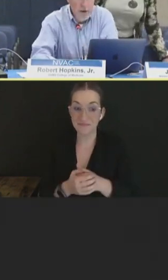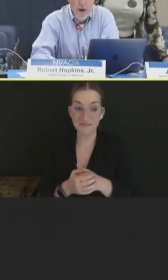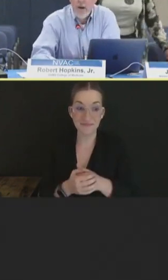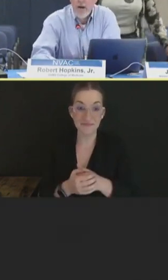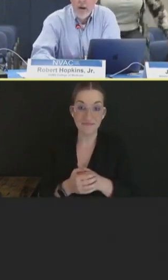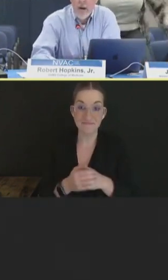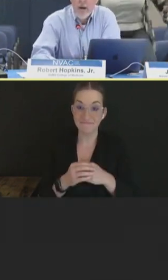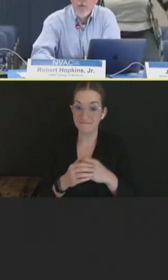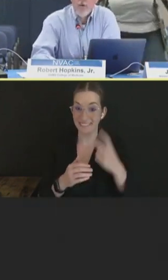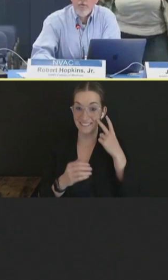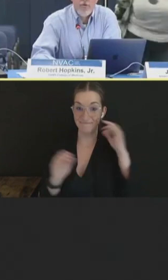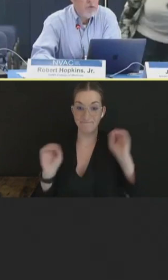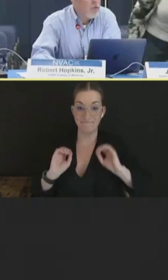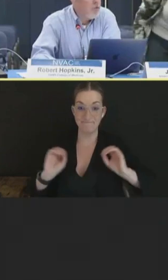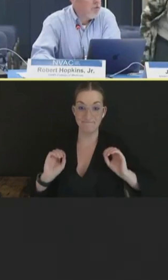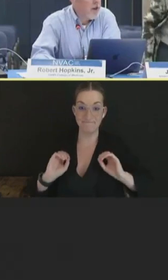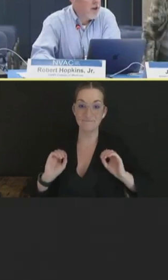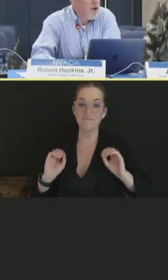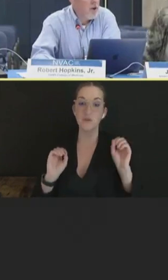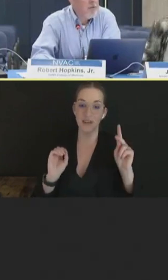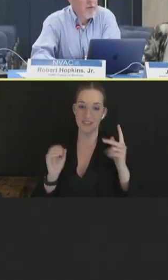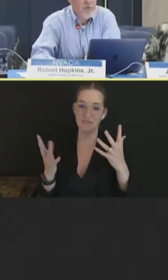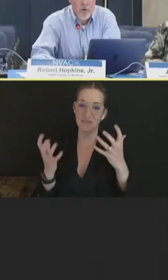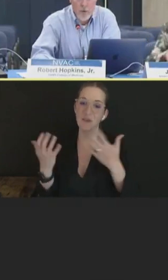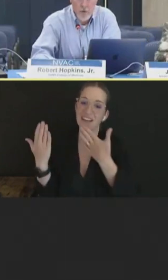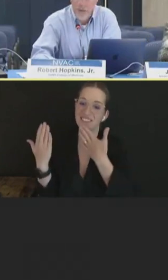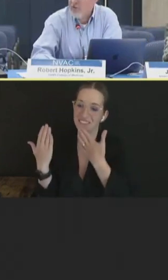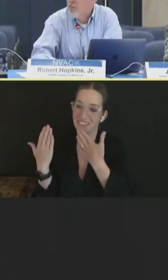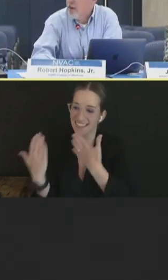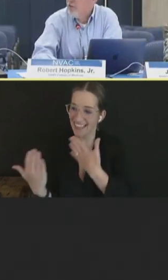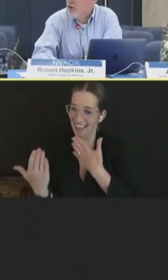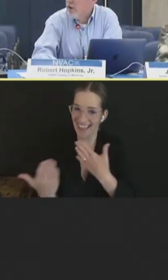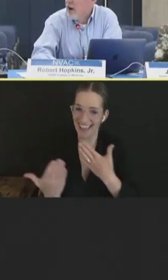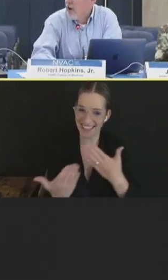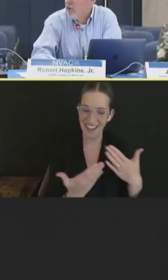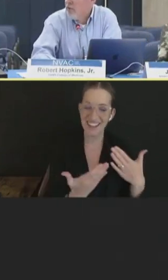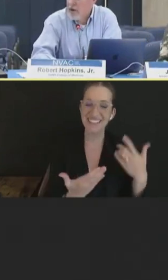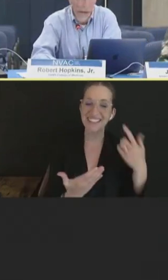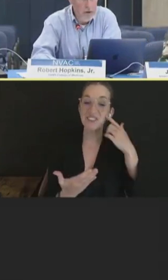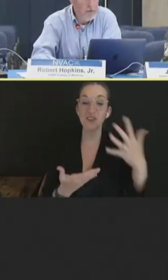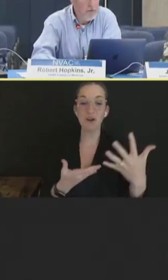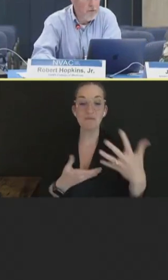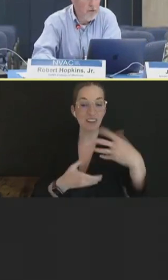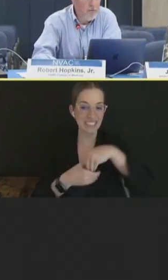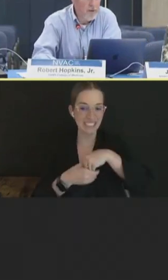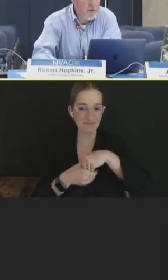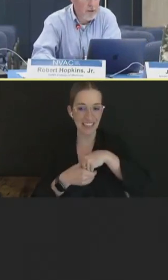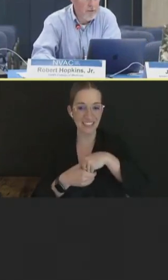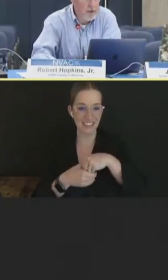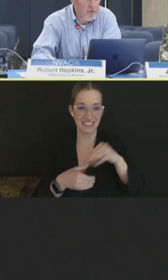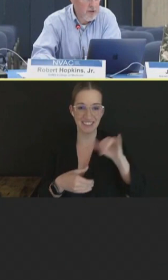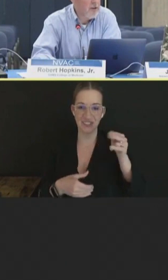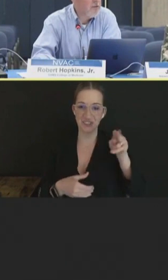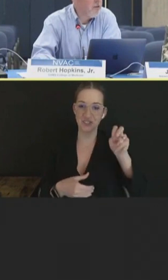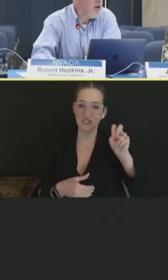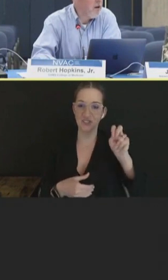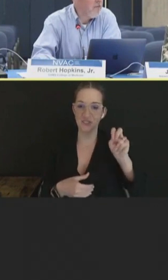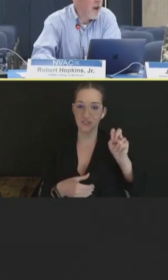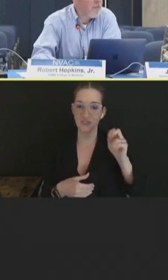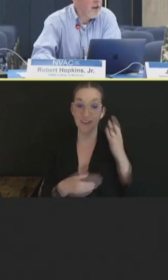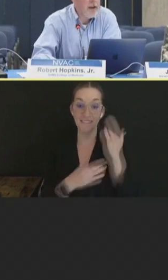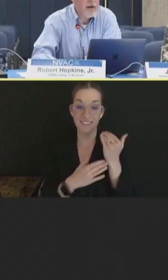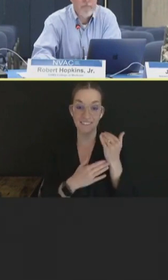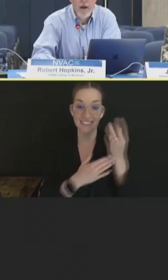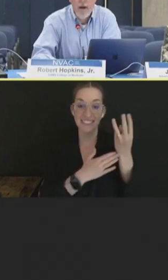Seeing none, I want to thank all of you for your participation in our June 15th, 16th